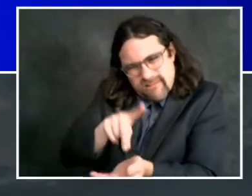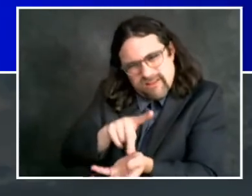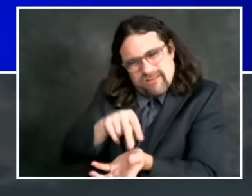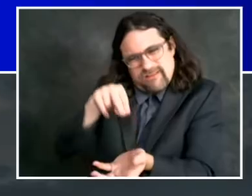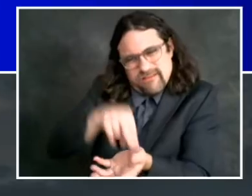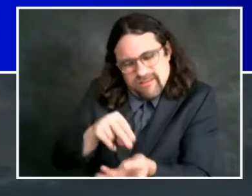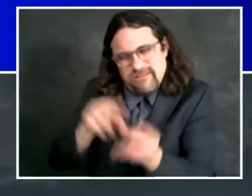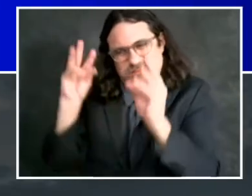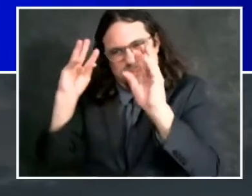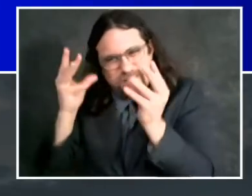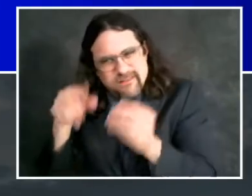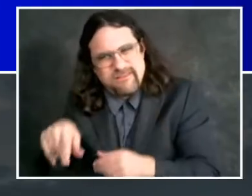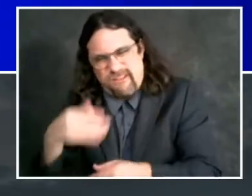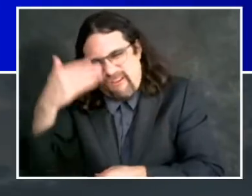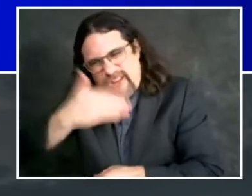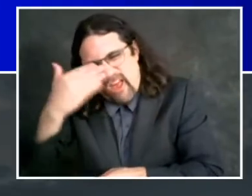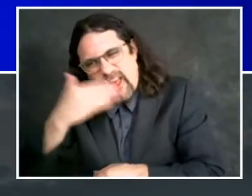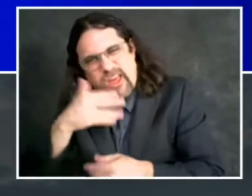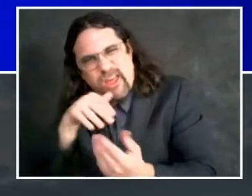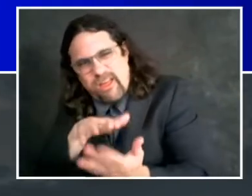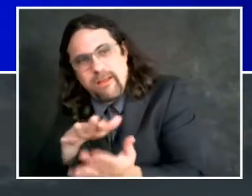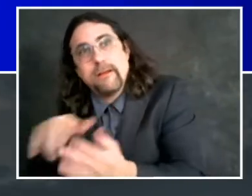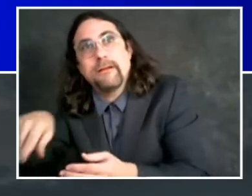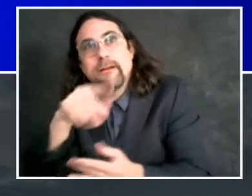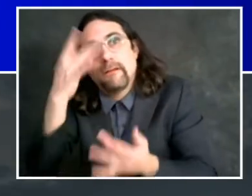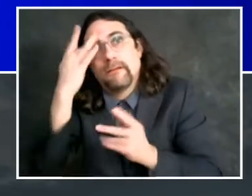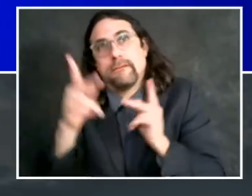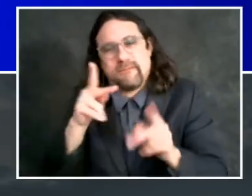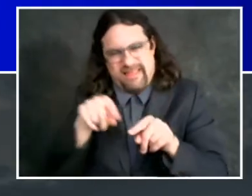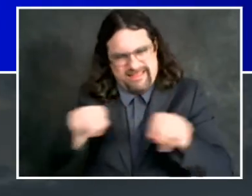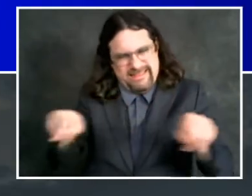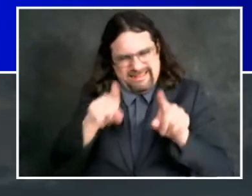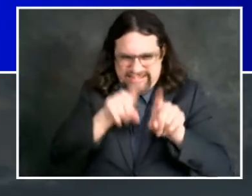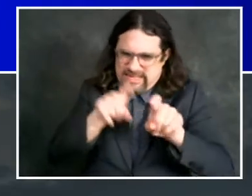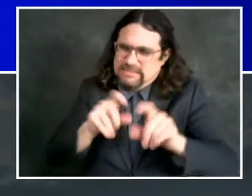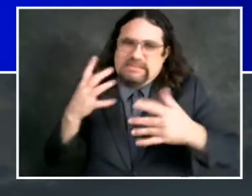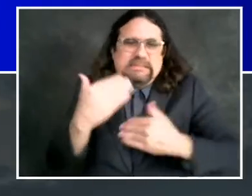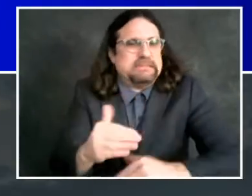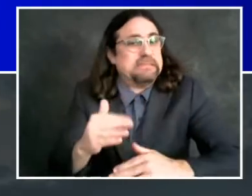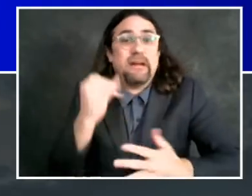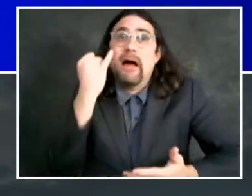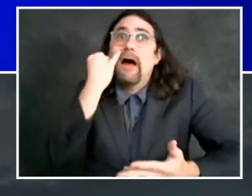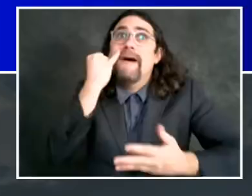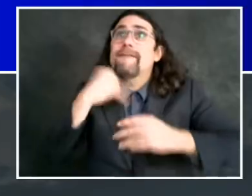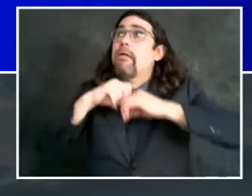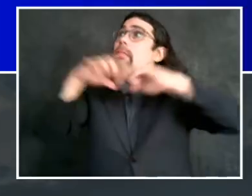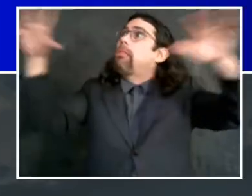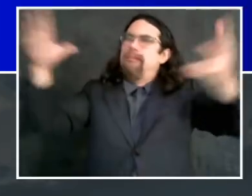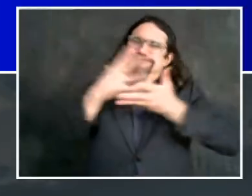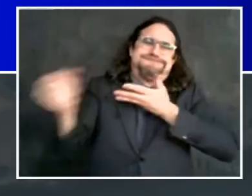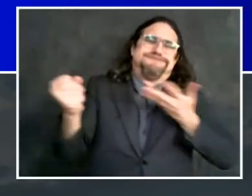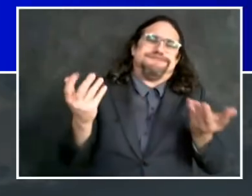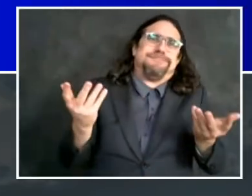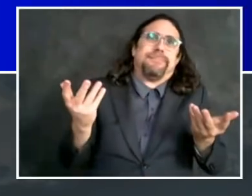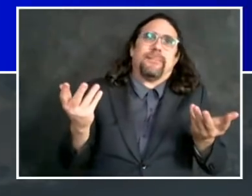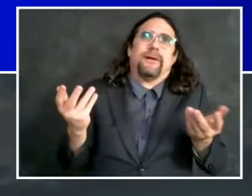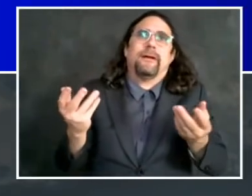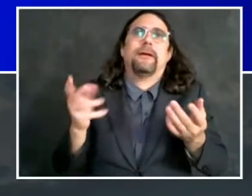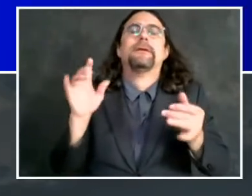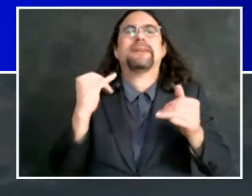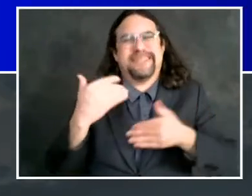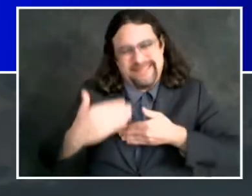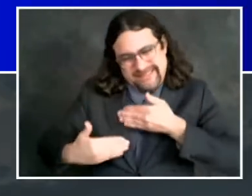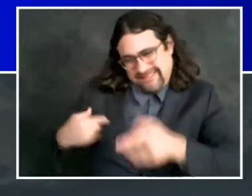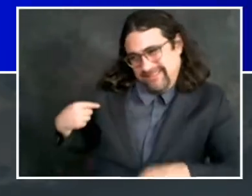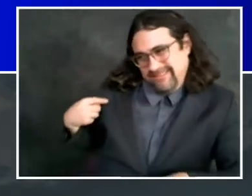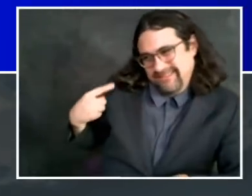capacity and the personnel and the PPEs to actually go out and do community-based testing the way we want to do a lot